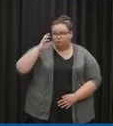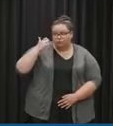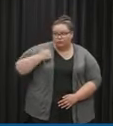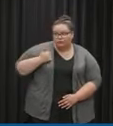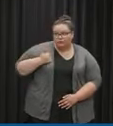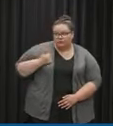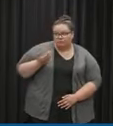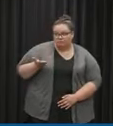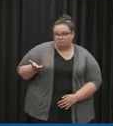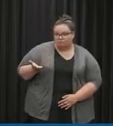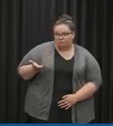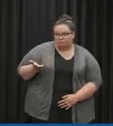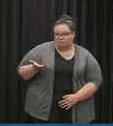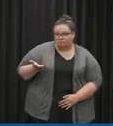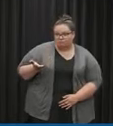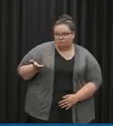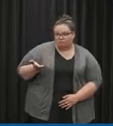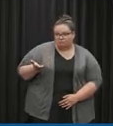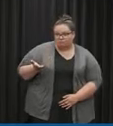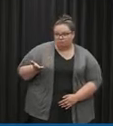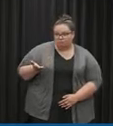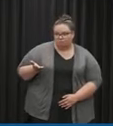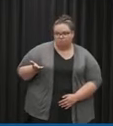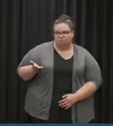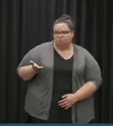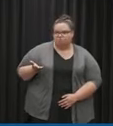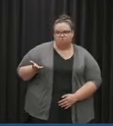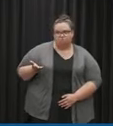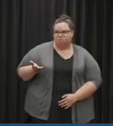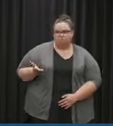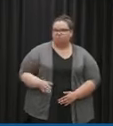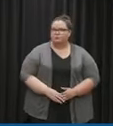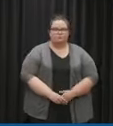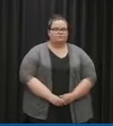Geneviève Normand, Radio Canada. Are you there?